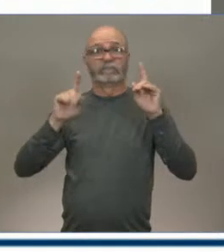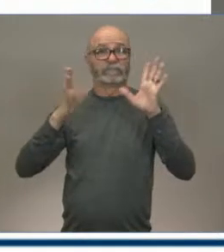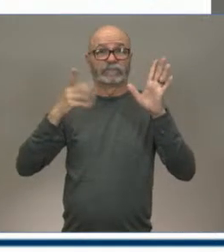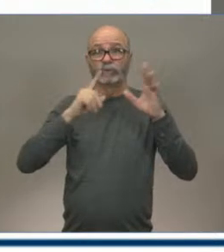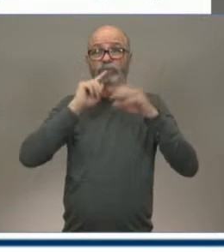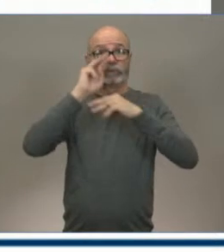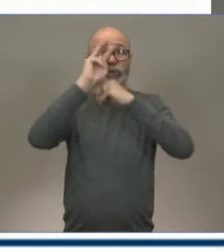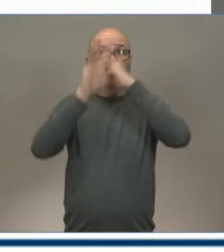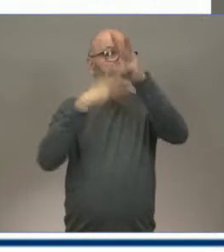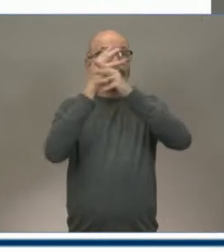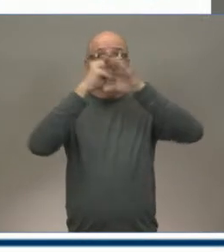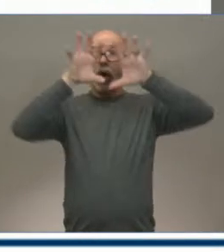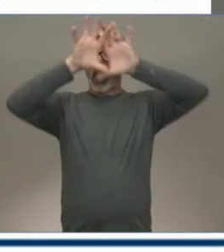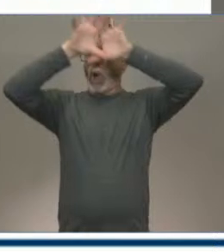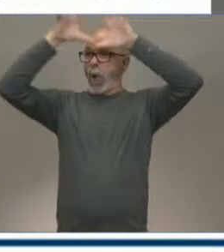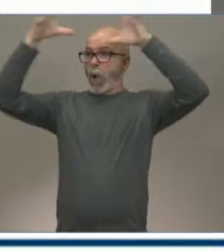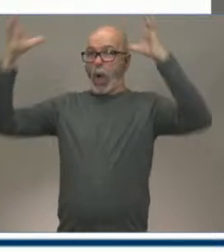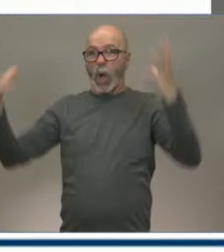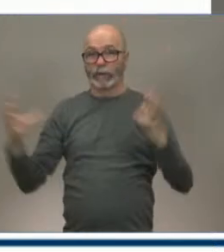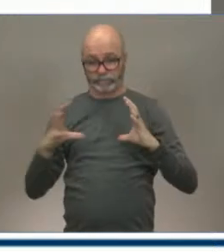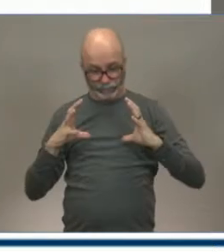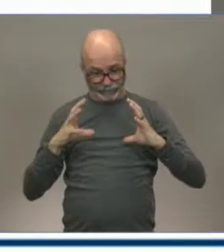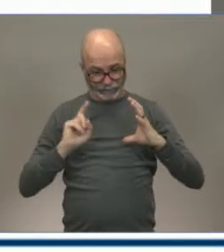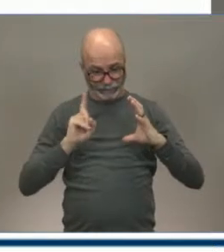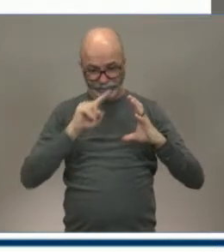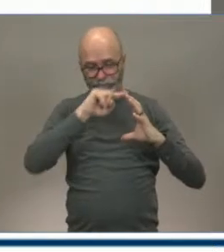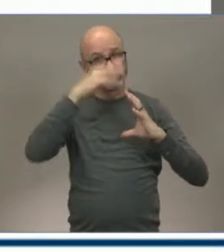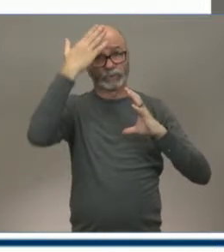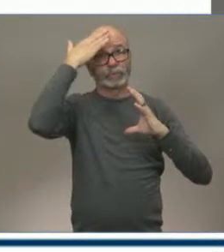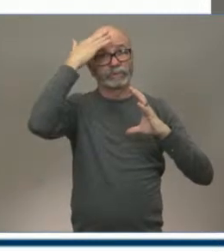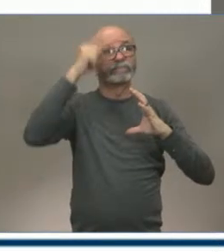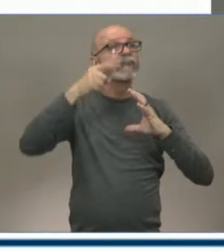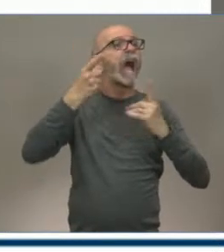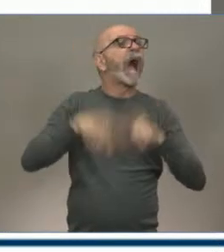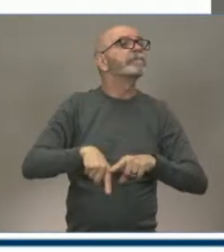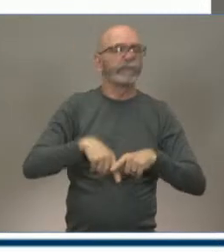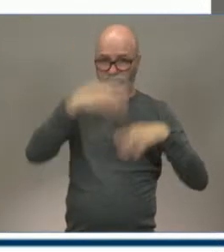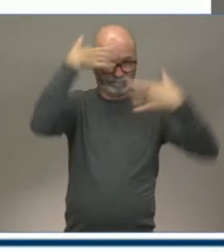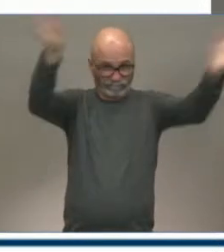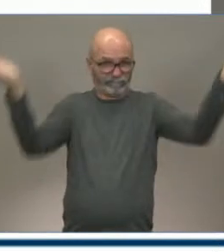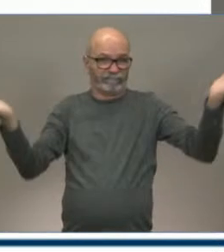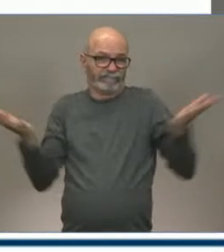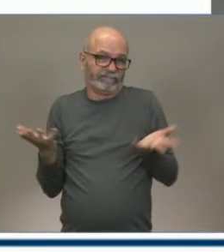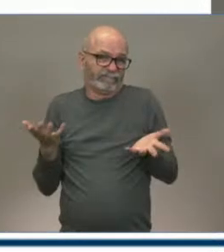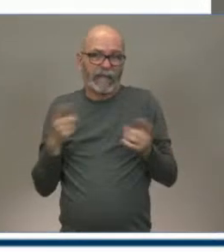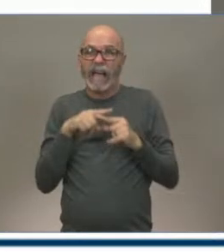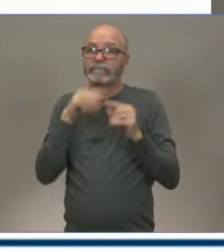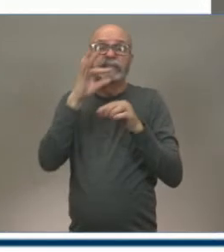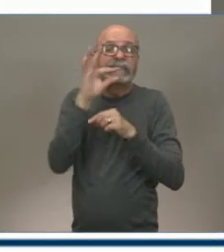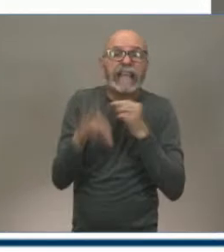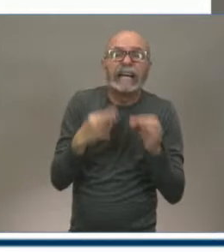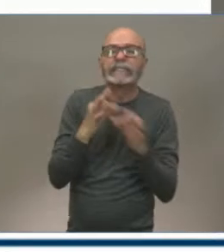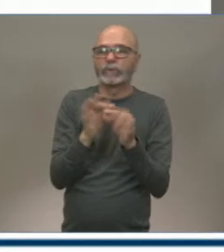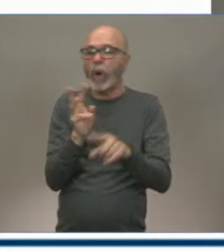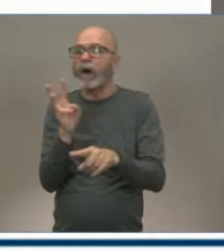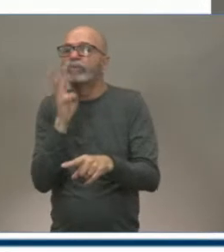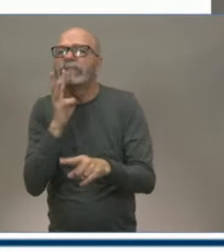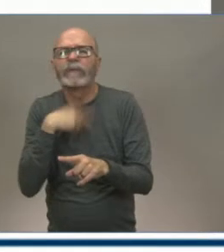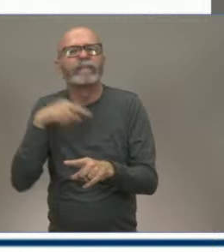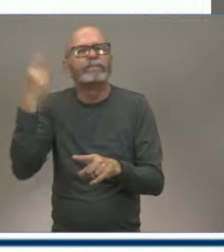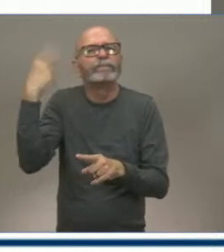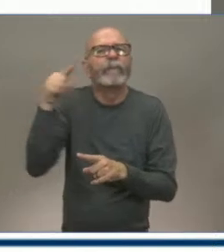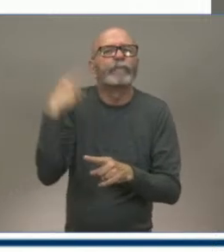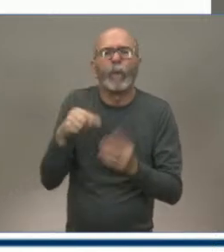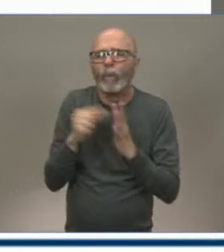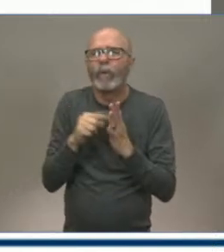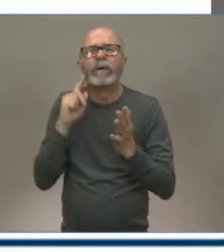fully certain on what does this type of testing of wastewater actually tell us. But there are some early